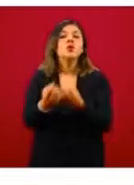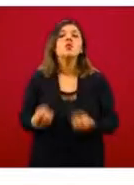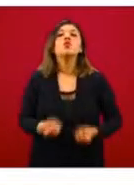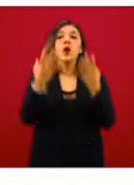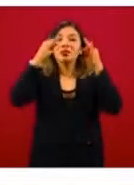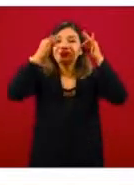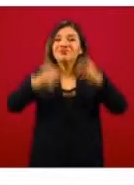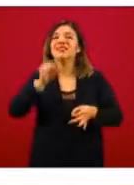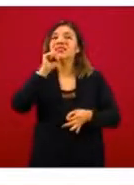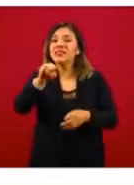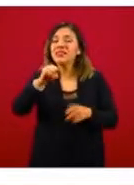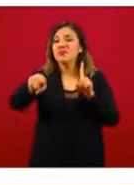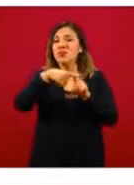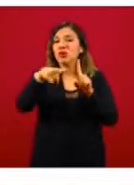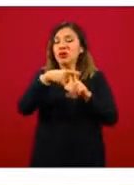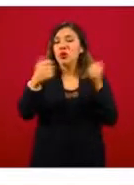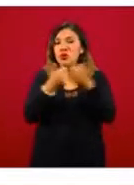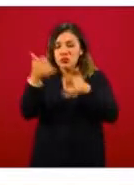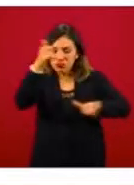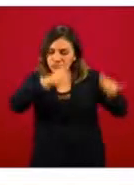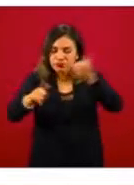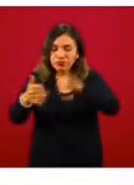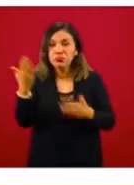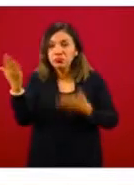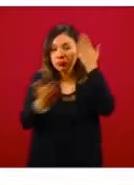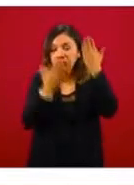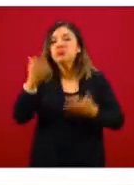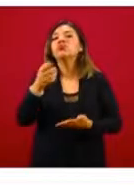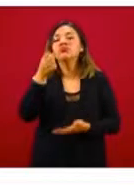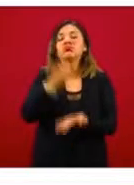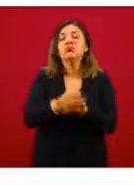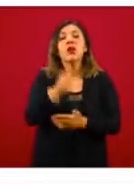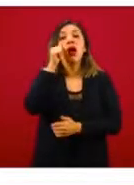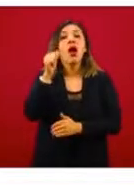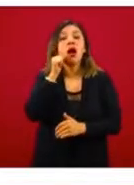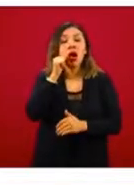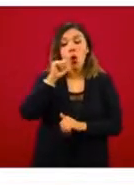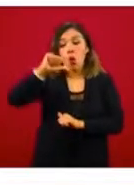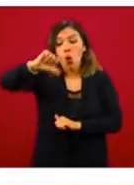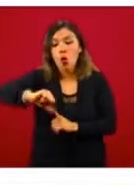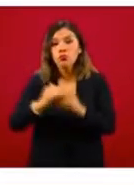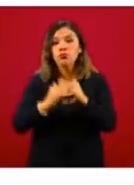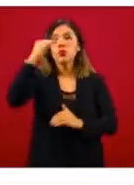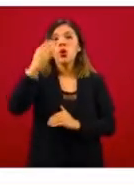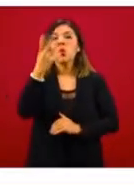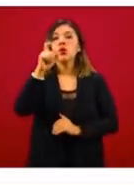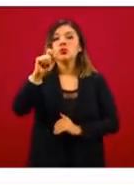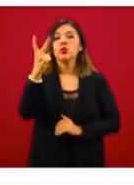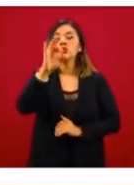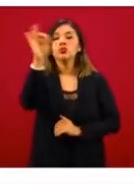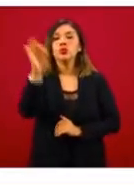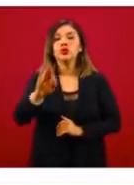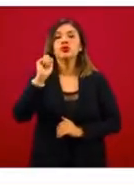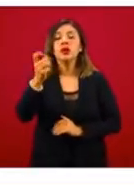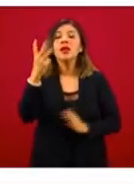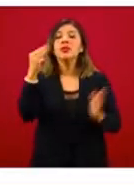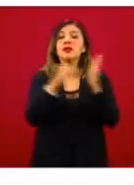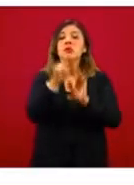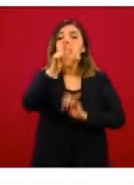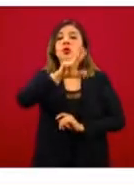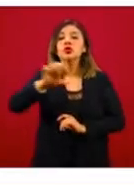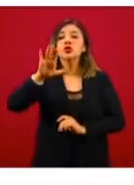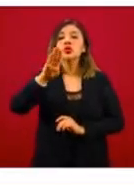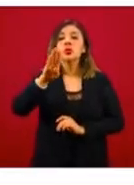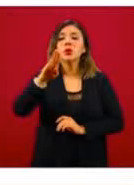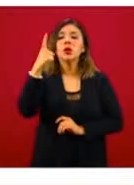epi curve for confirmed cases by a laboratory test. The increase from yesterday to today is